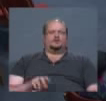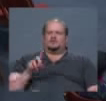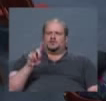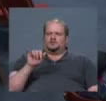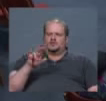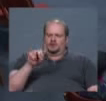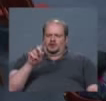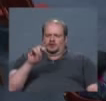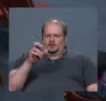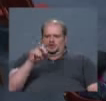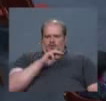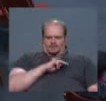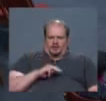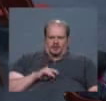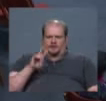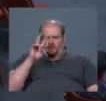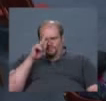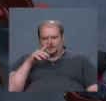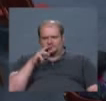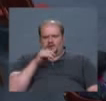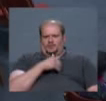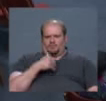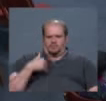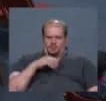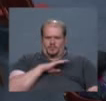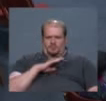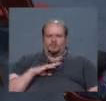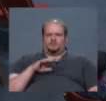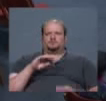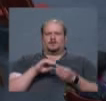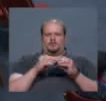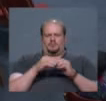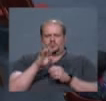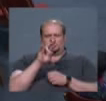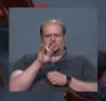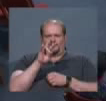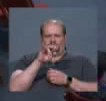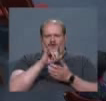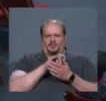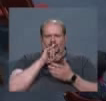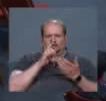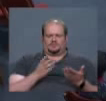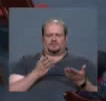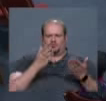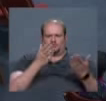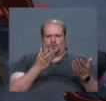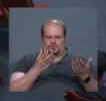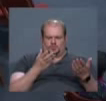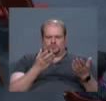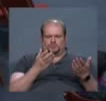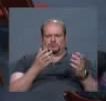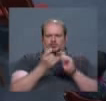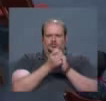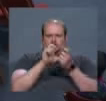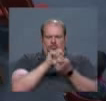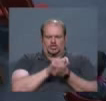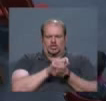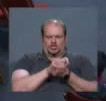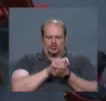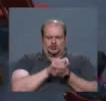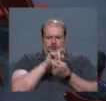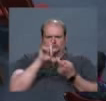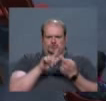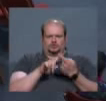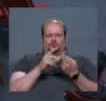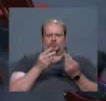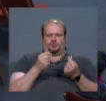Director Adcock, Mayor, Vice Mayor, members of the board. Item 7 is a proposed change